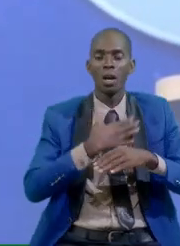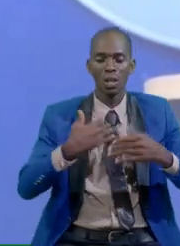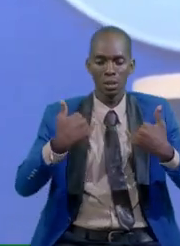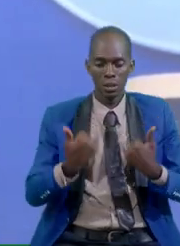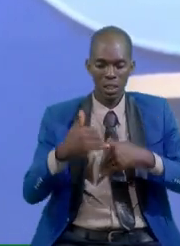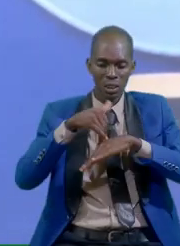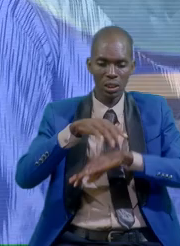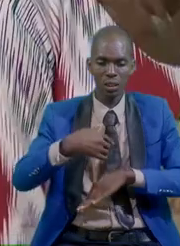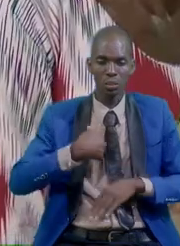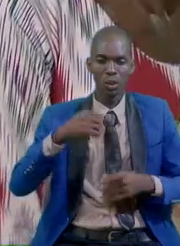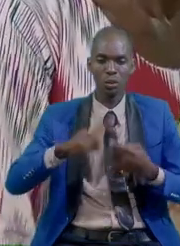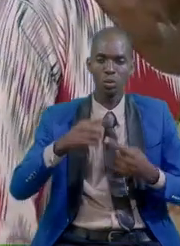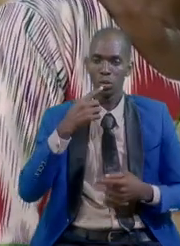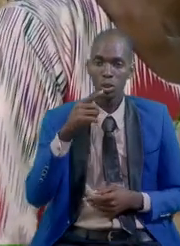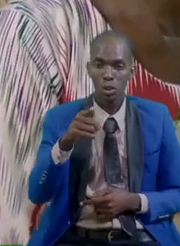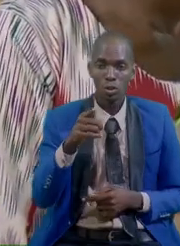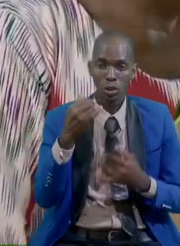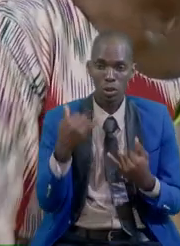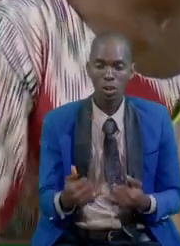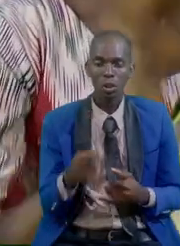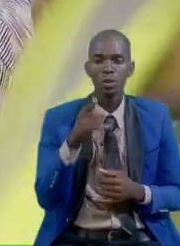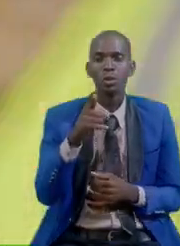you, now you can go free.